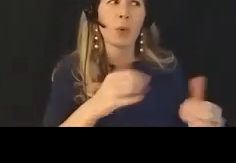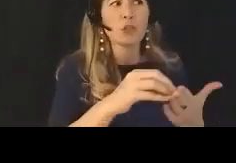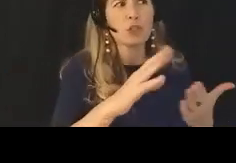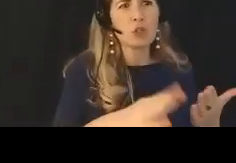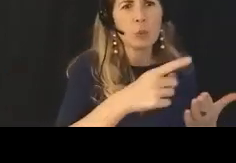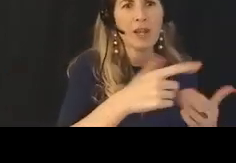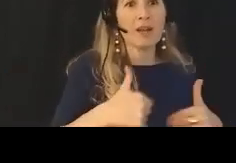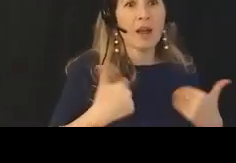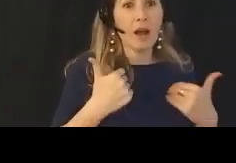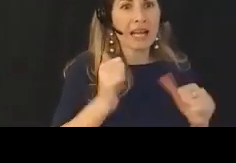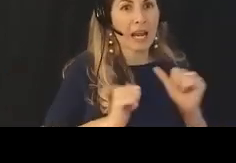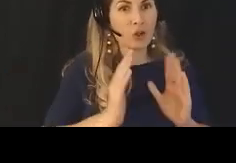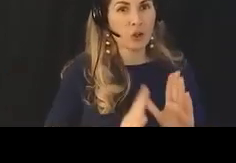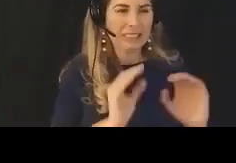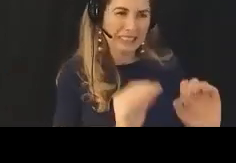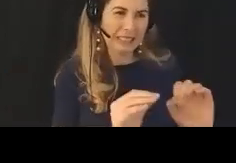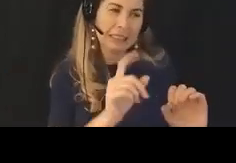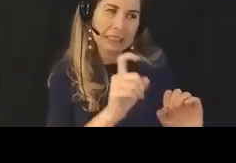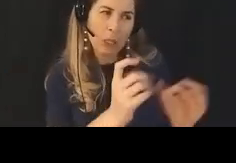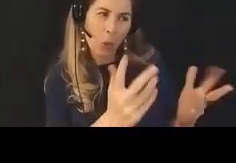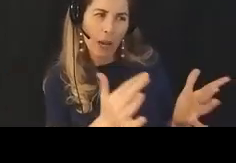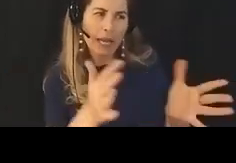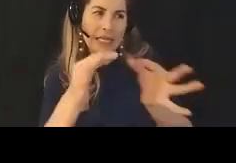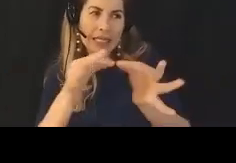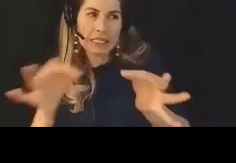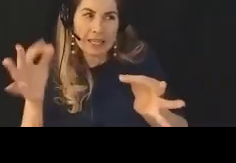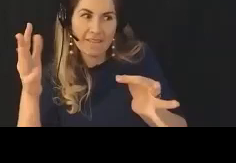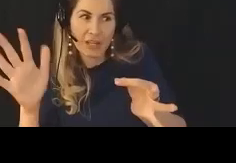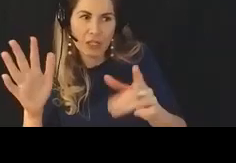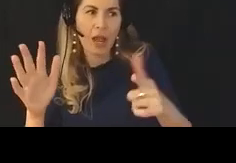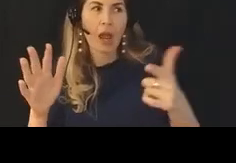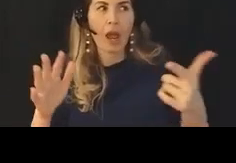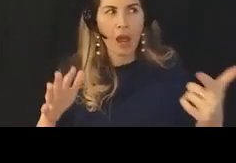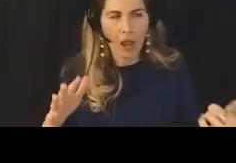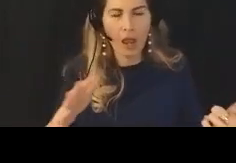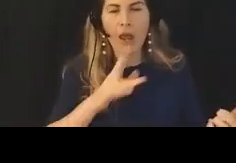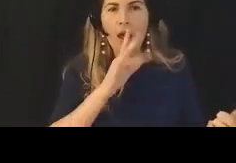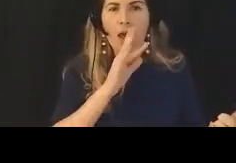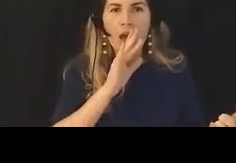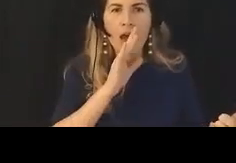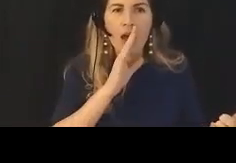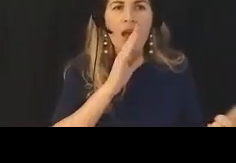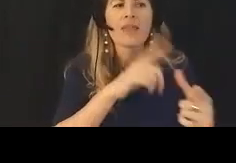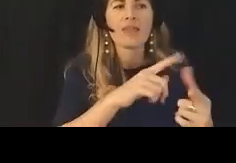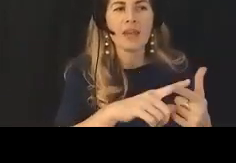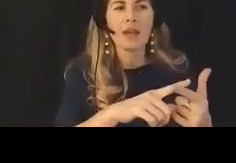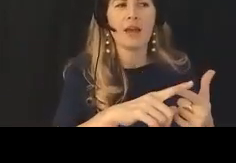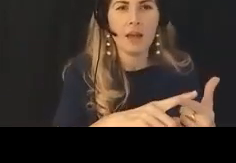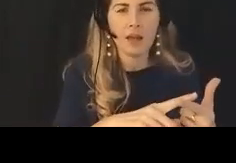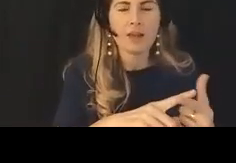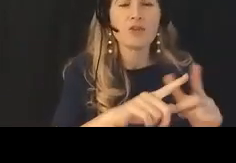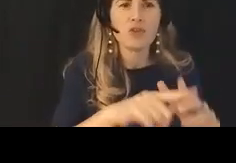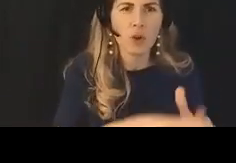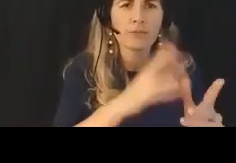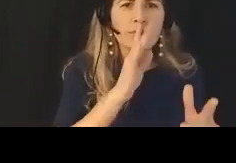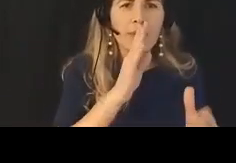trying to teach them, you know, you have to wait for that sentence to finish, and you almost wait a beat or a breath before you start your next thing, because, you know, everybody